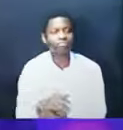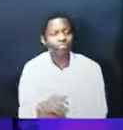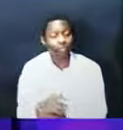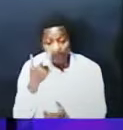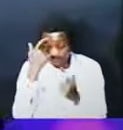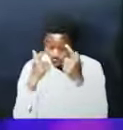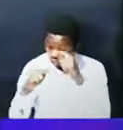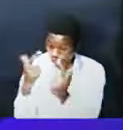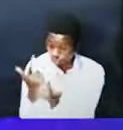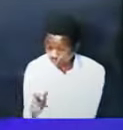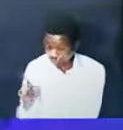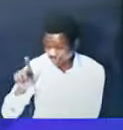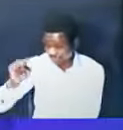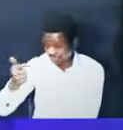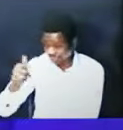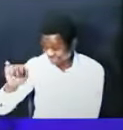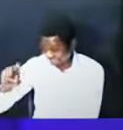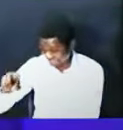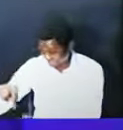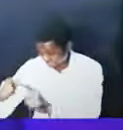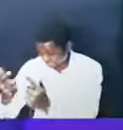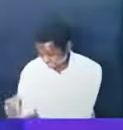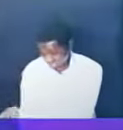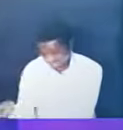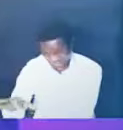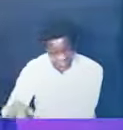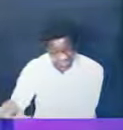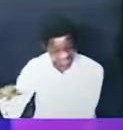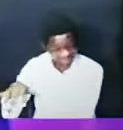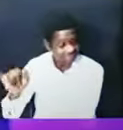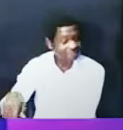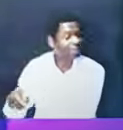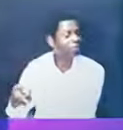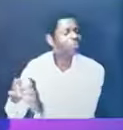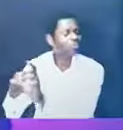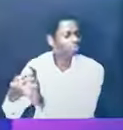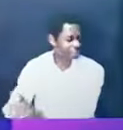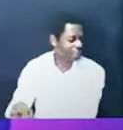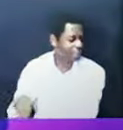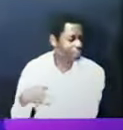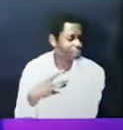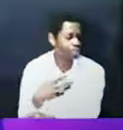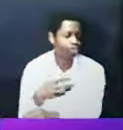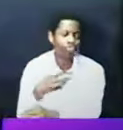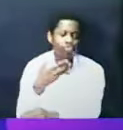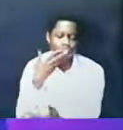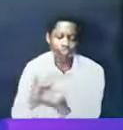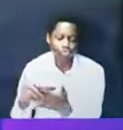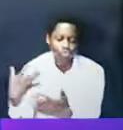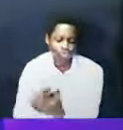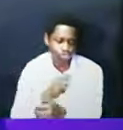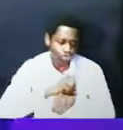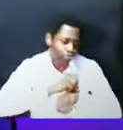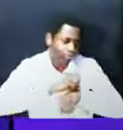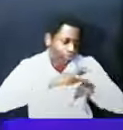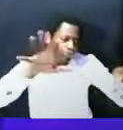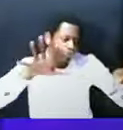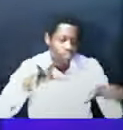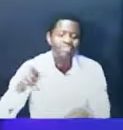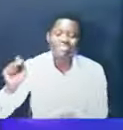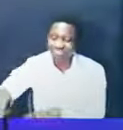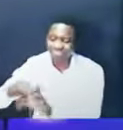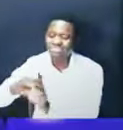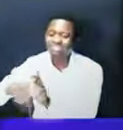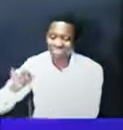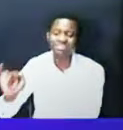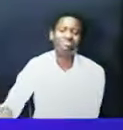Galileans, these Jews, were those who were going to start the spread of the gospel. His son says, "Somebody may have wore you that